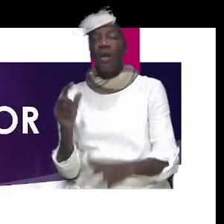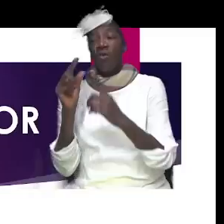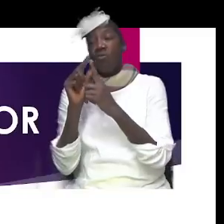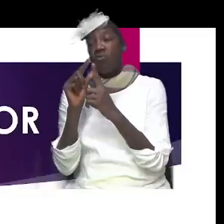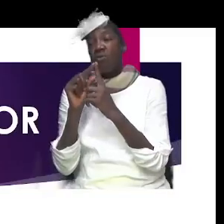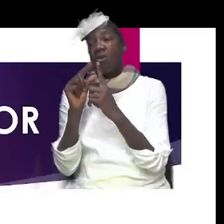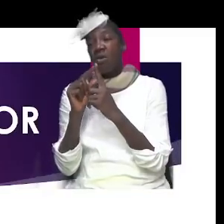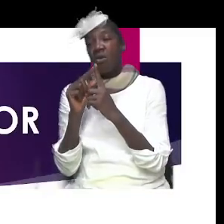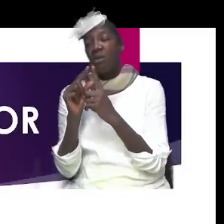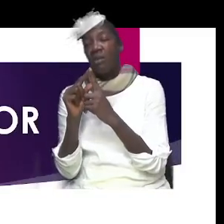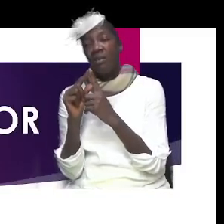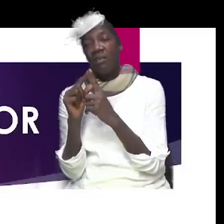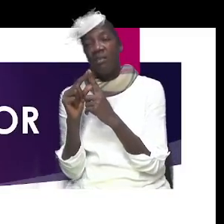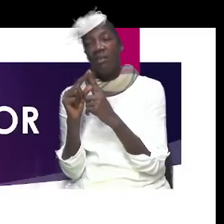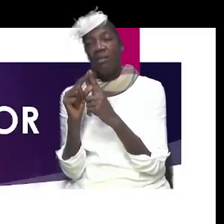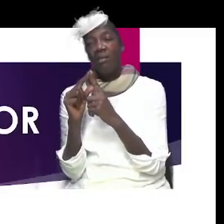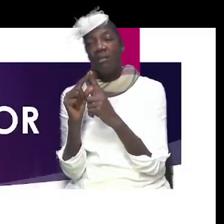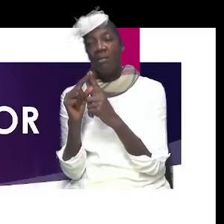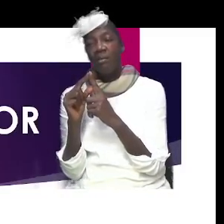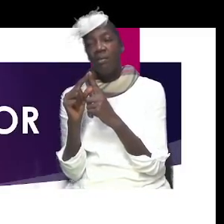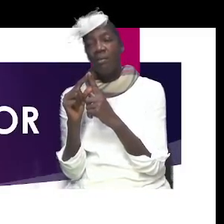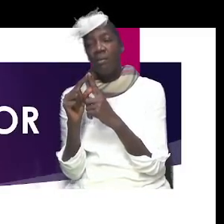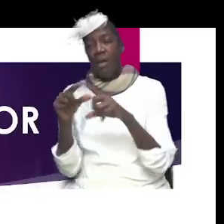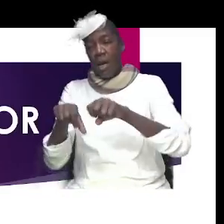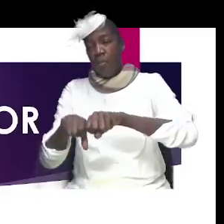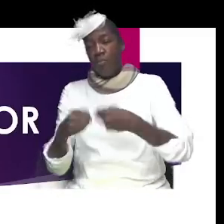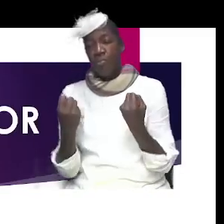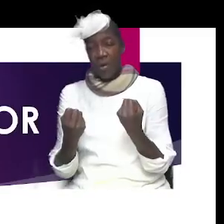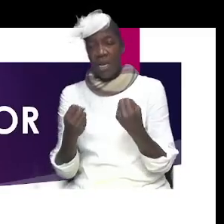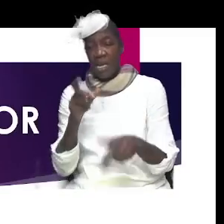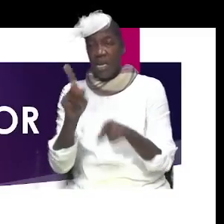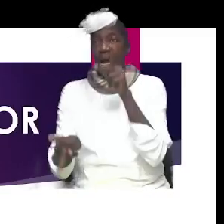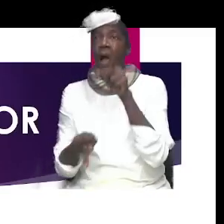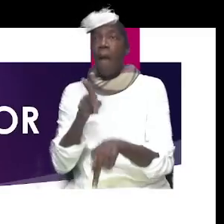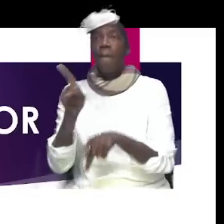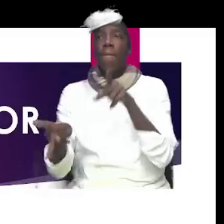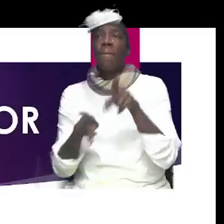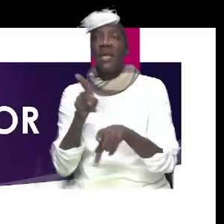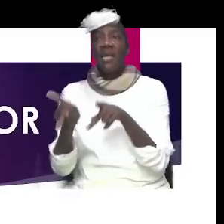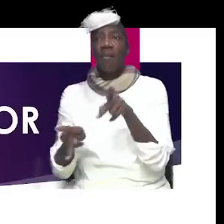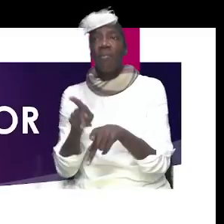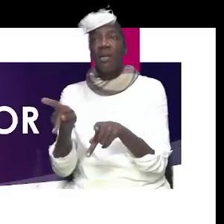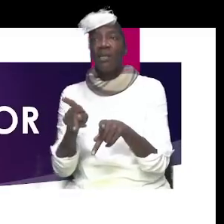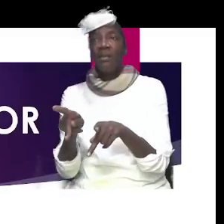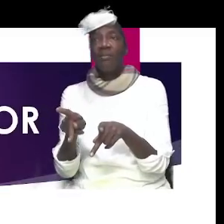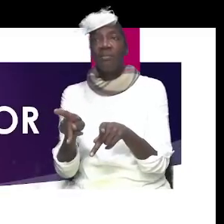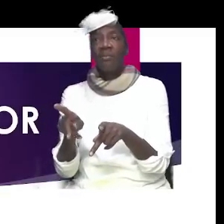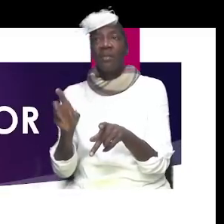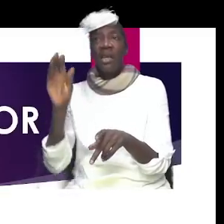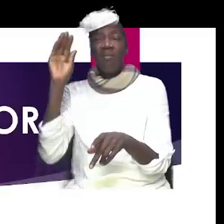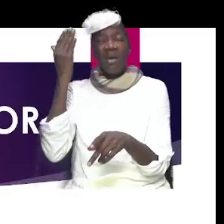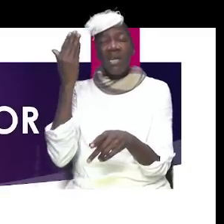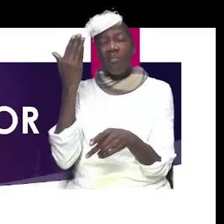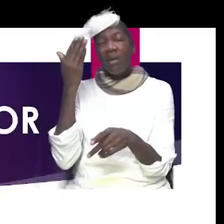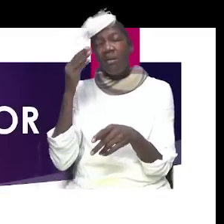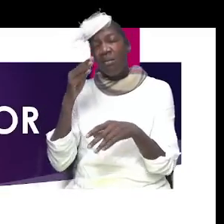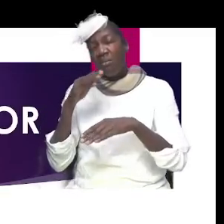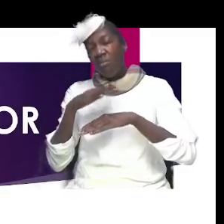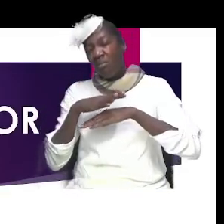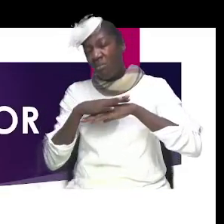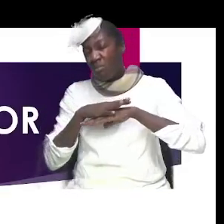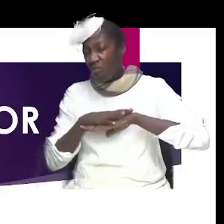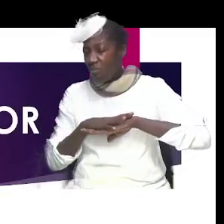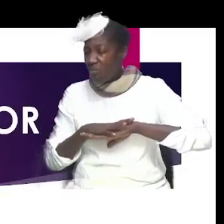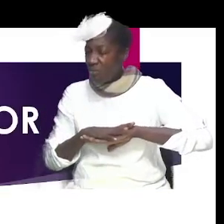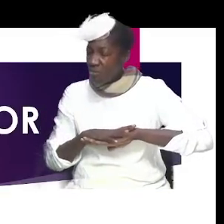that would tear people down, words that would cause people to become depressed. We would have said a lot of